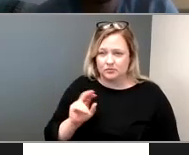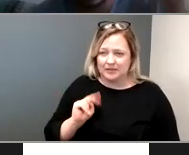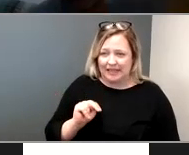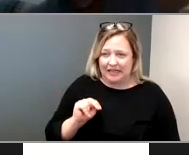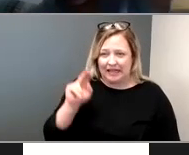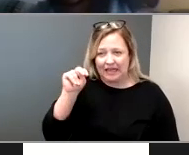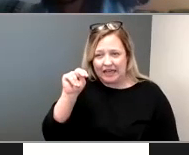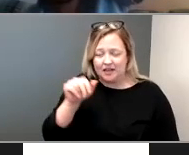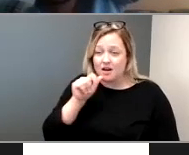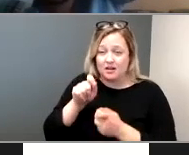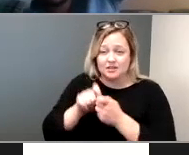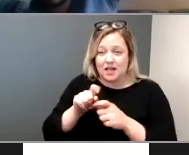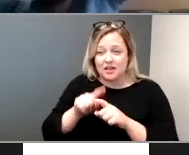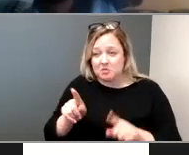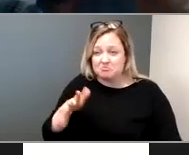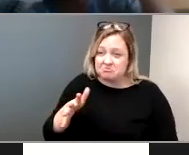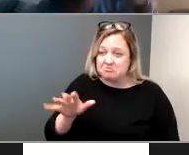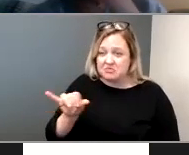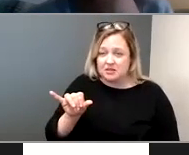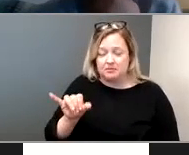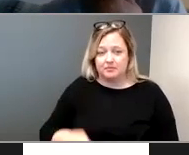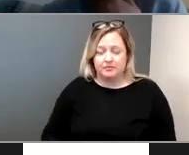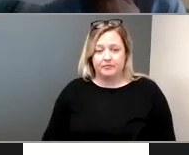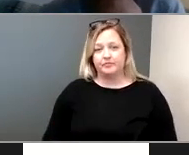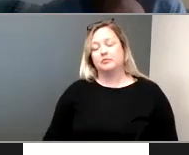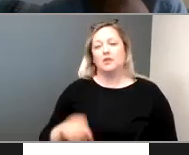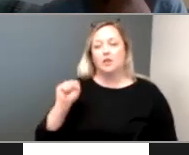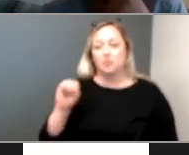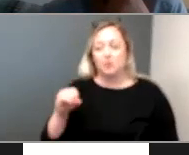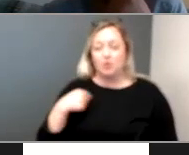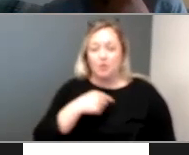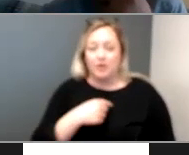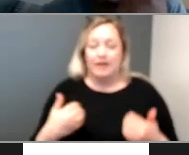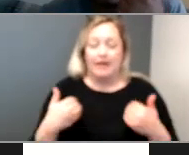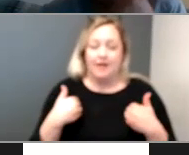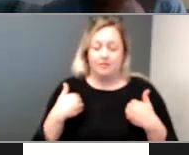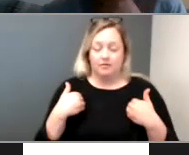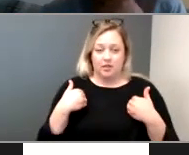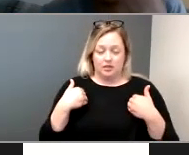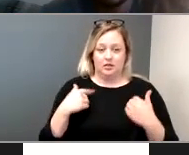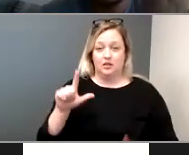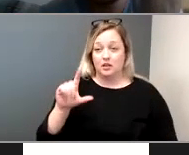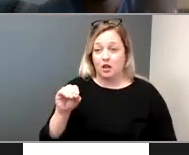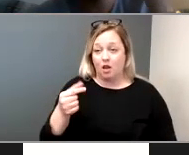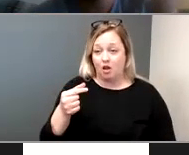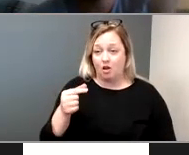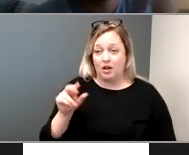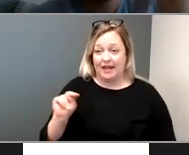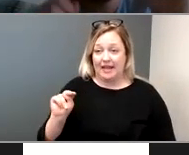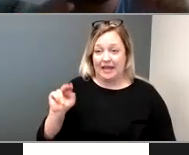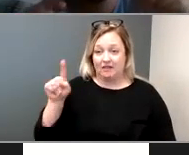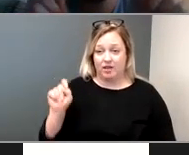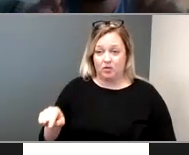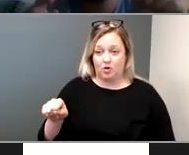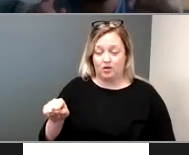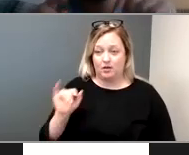sort of. Okay, so let's do this. Uh, so we have log n factorial. That essentially means we